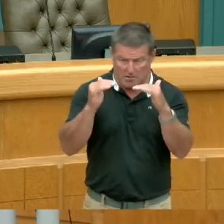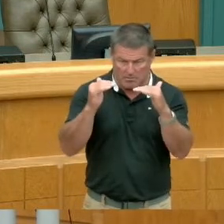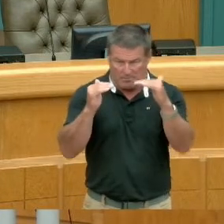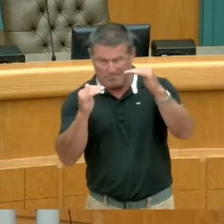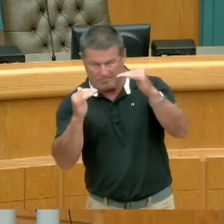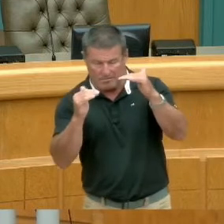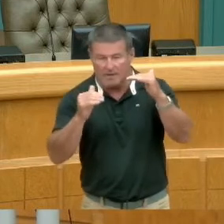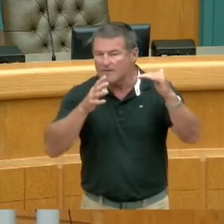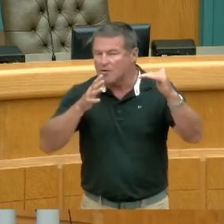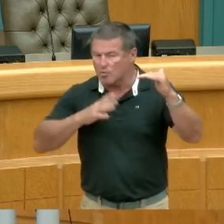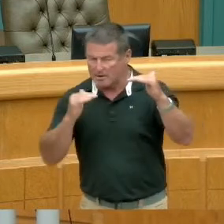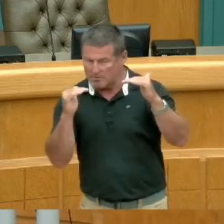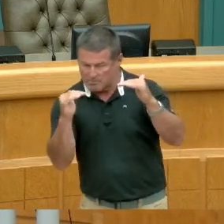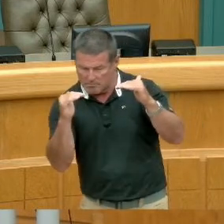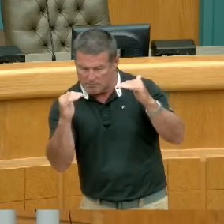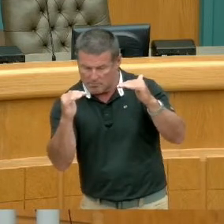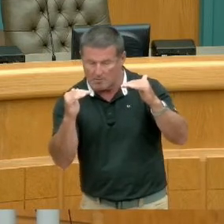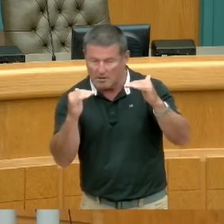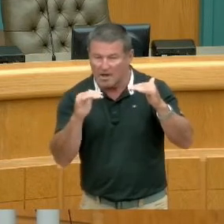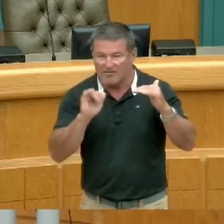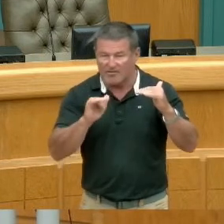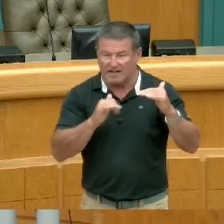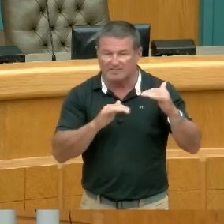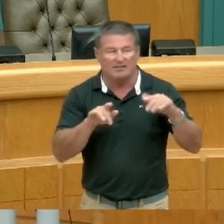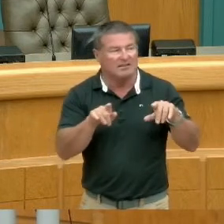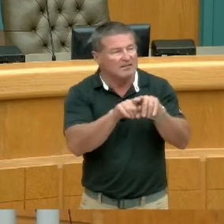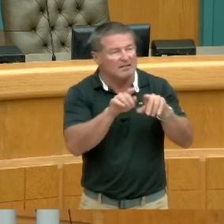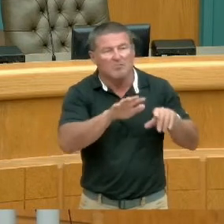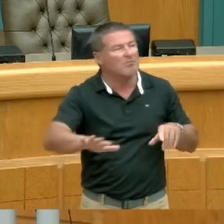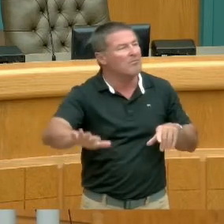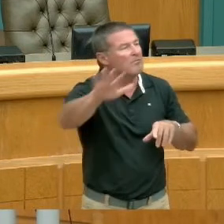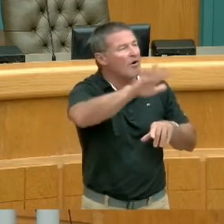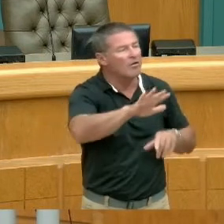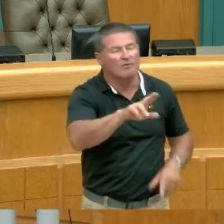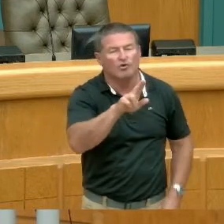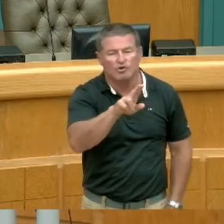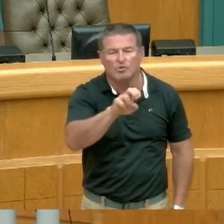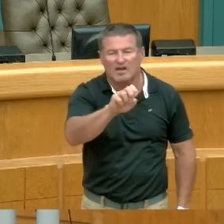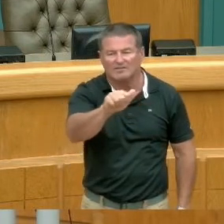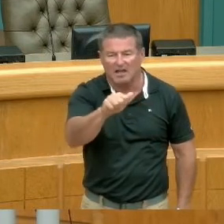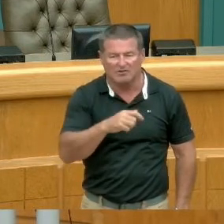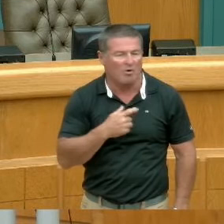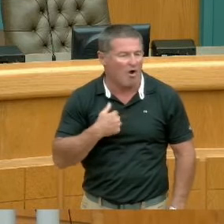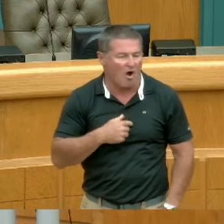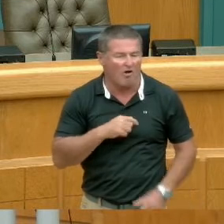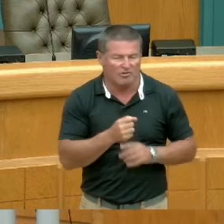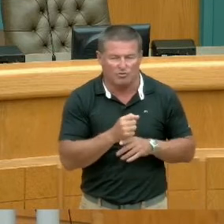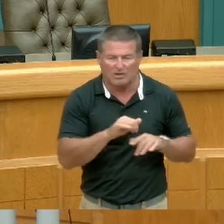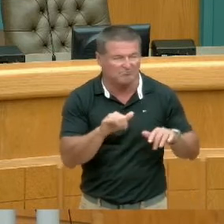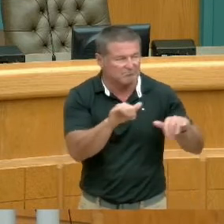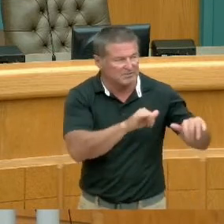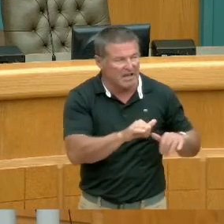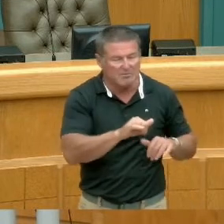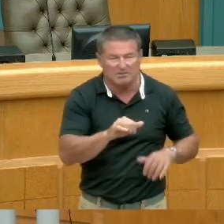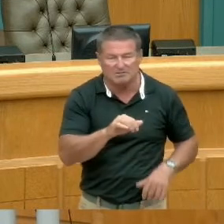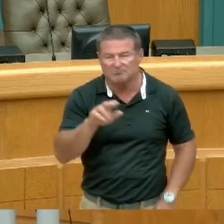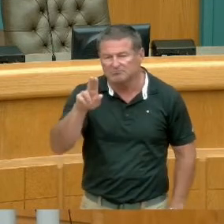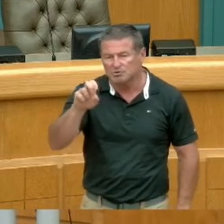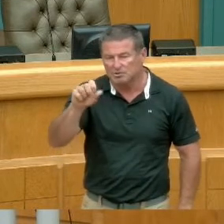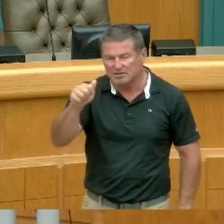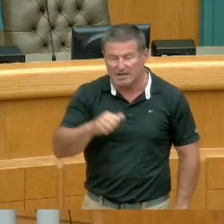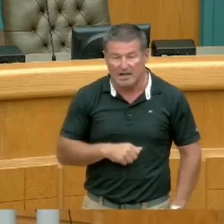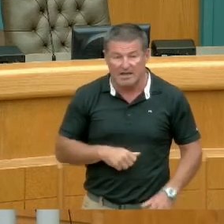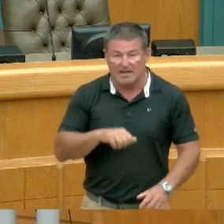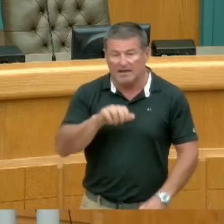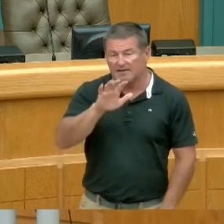of females. And that's been kind of the trend nationwide, and Annette was telling us recently. So 58% of all the cases are